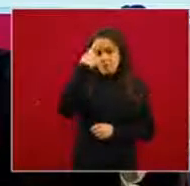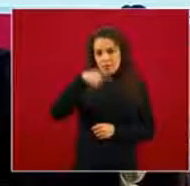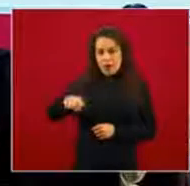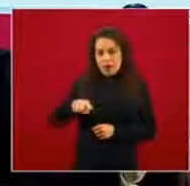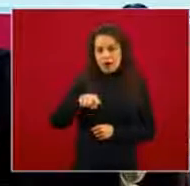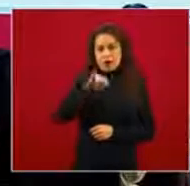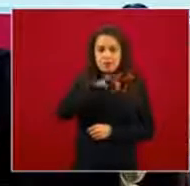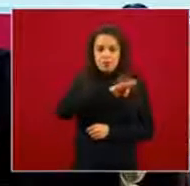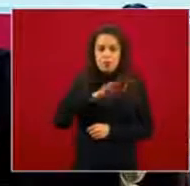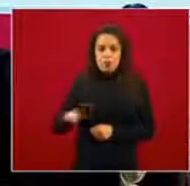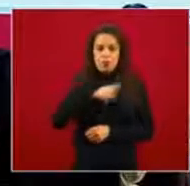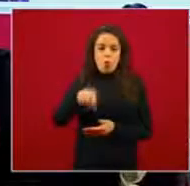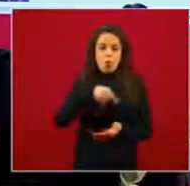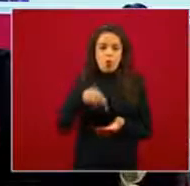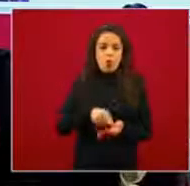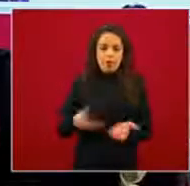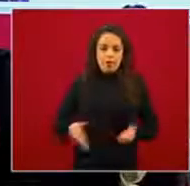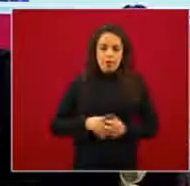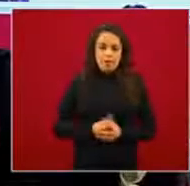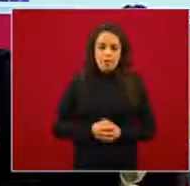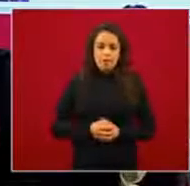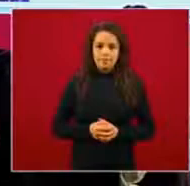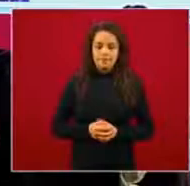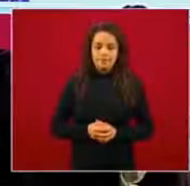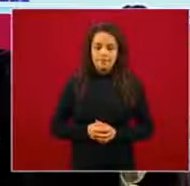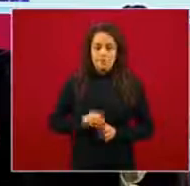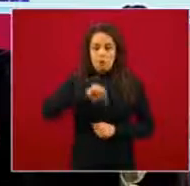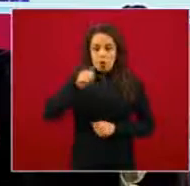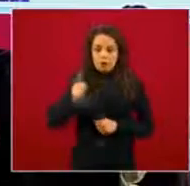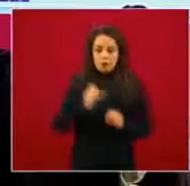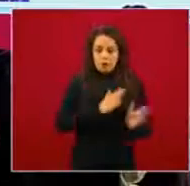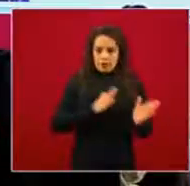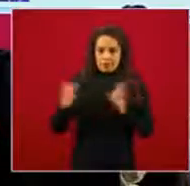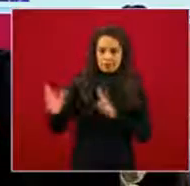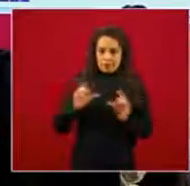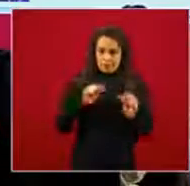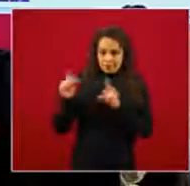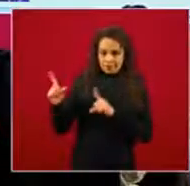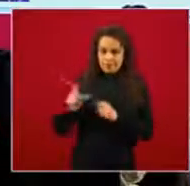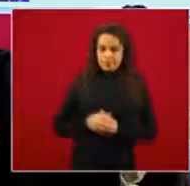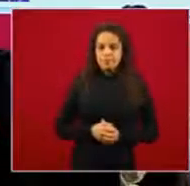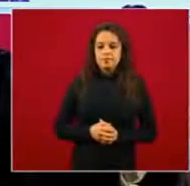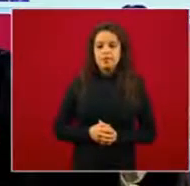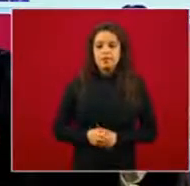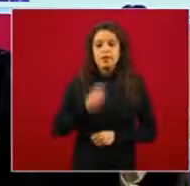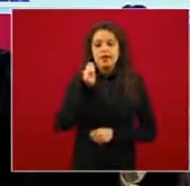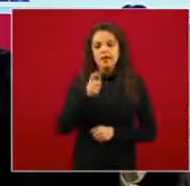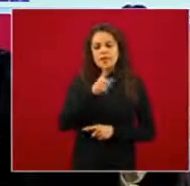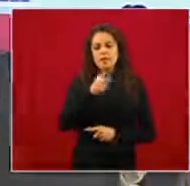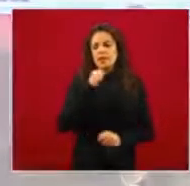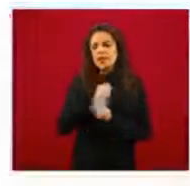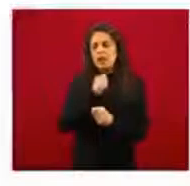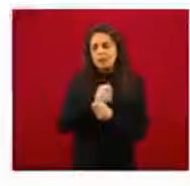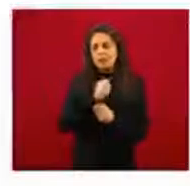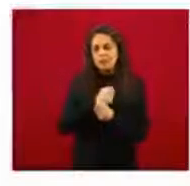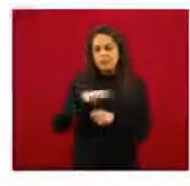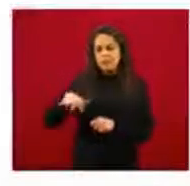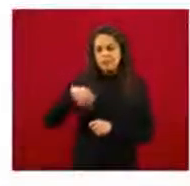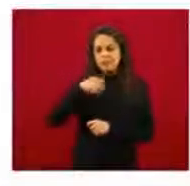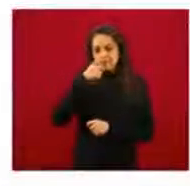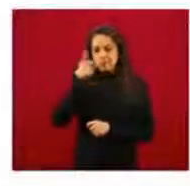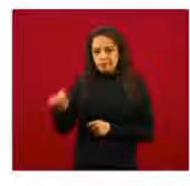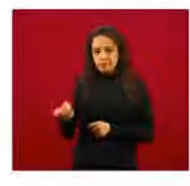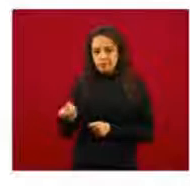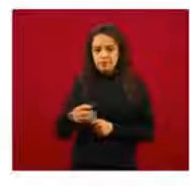distance meeting in the places that enable this or that allowed us this. The thing that we were talking about transportation,